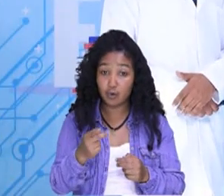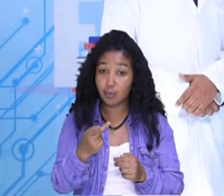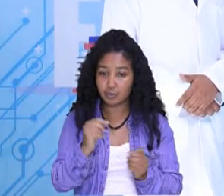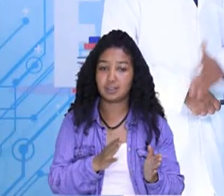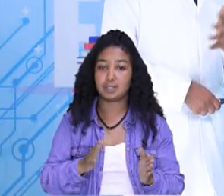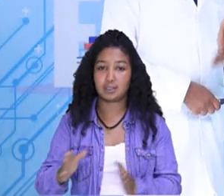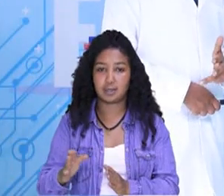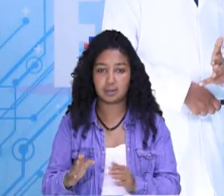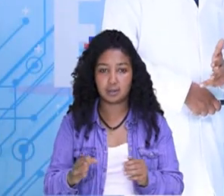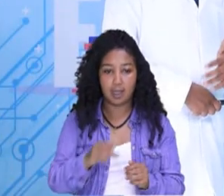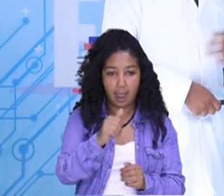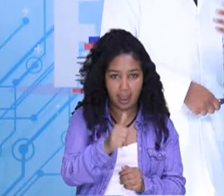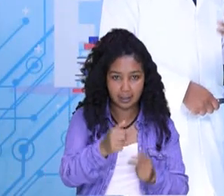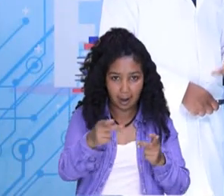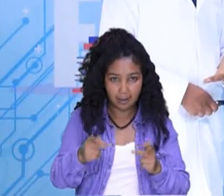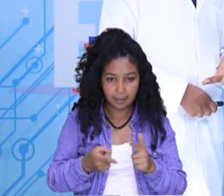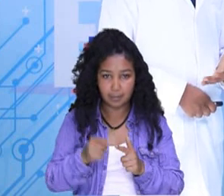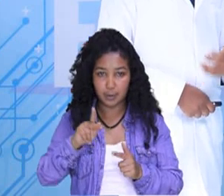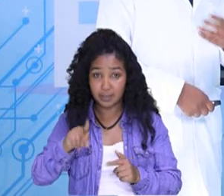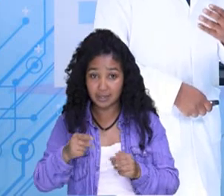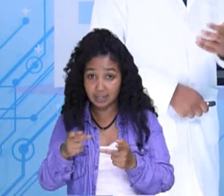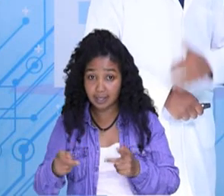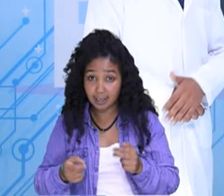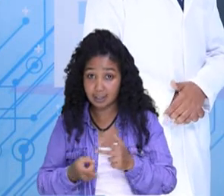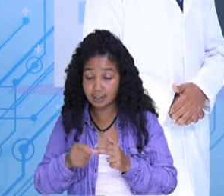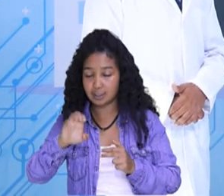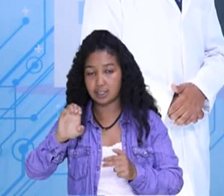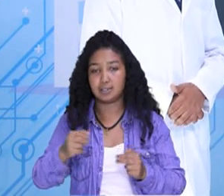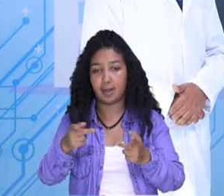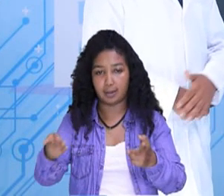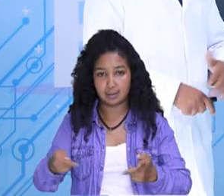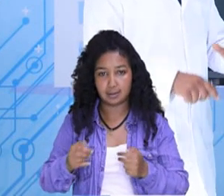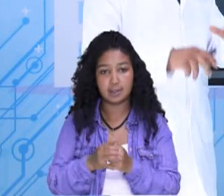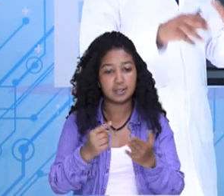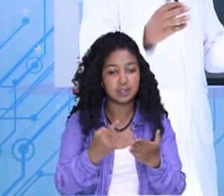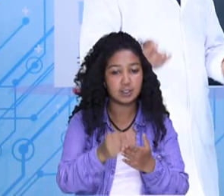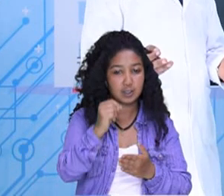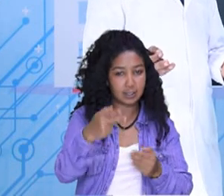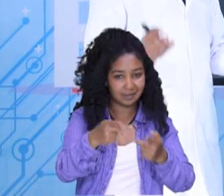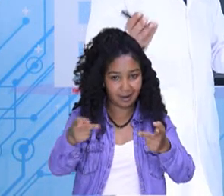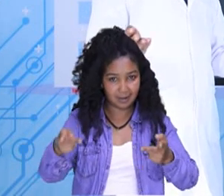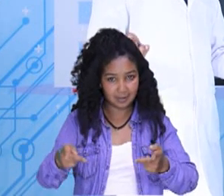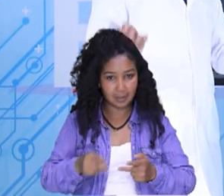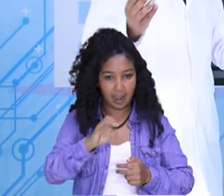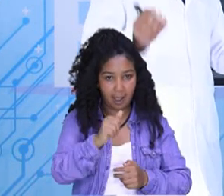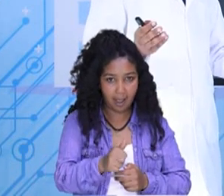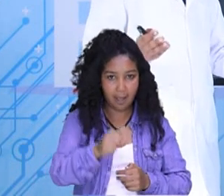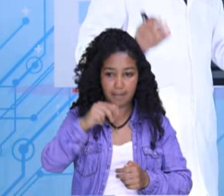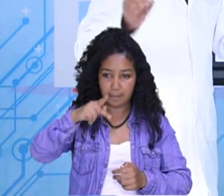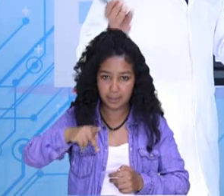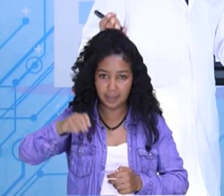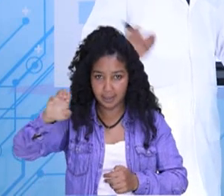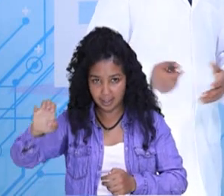protein synthesis: A sites, P sites, and E sites. These 3 sites, A sites,